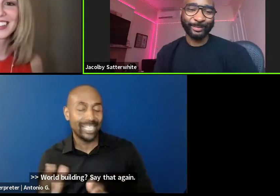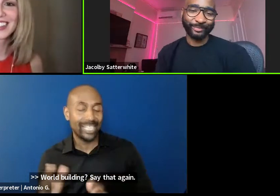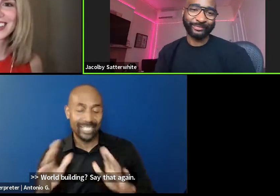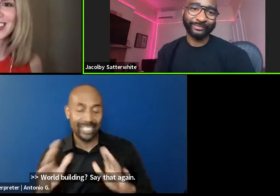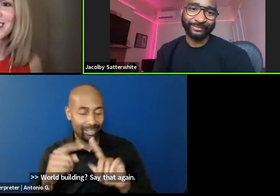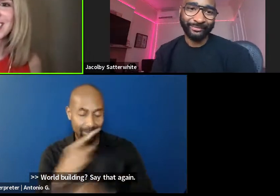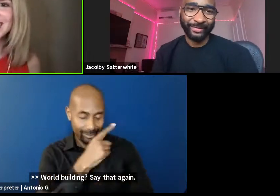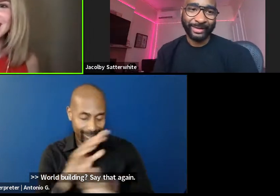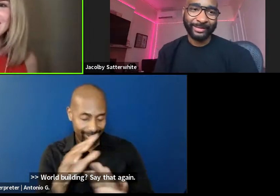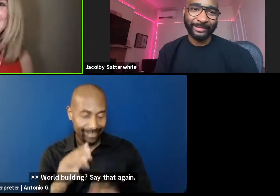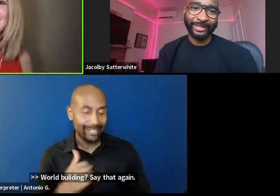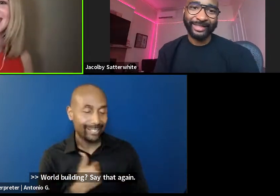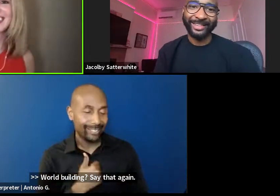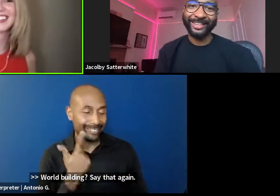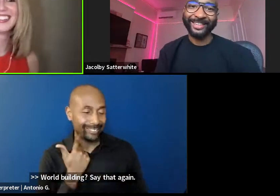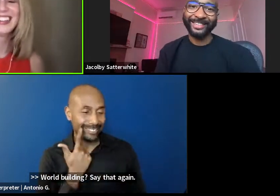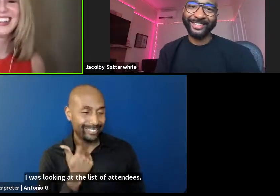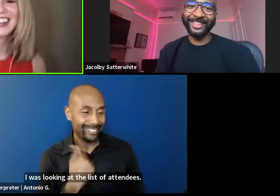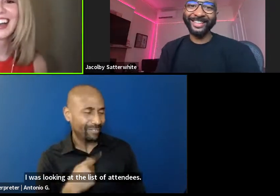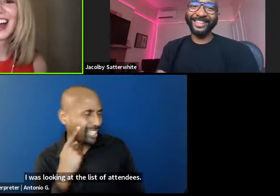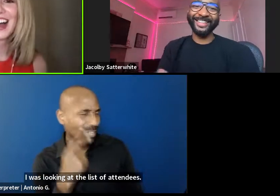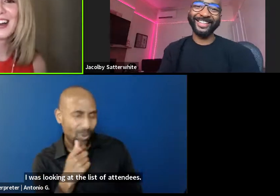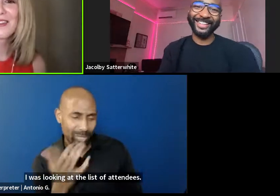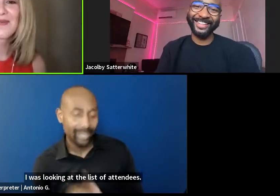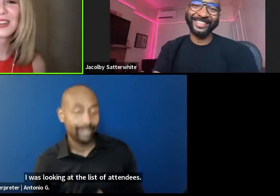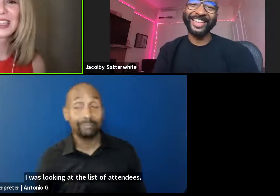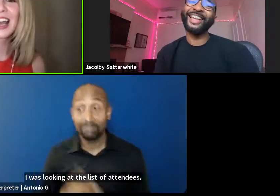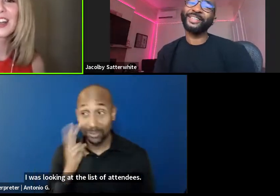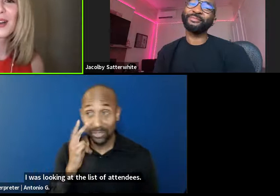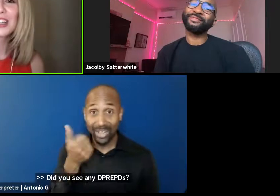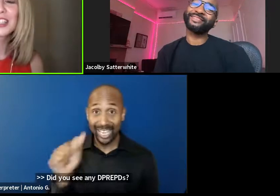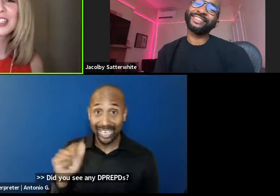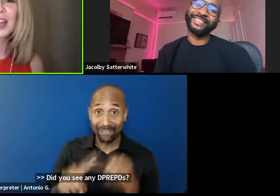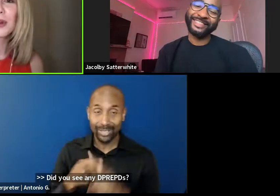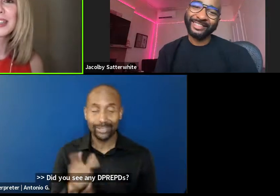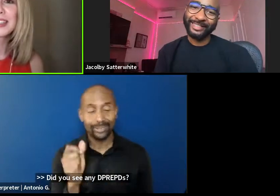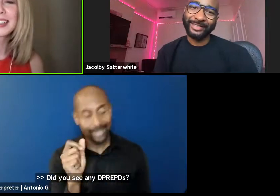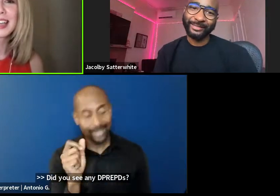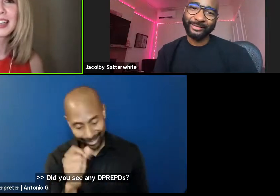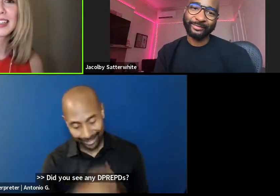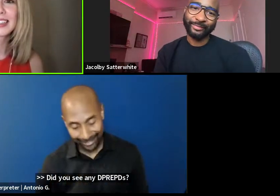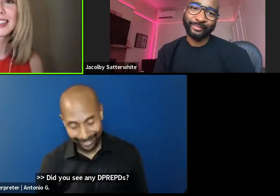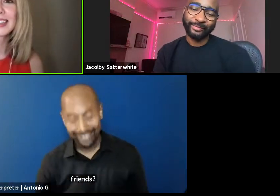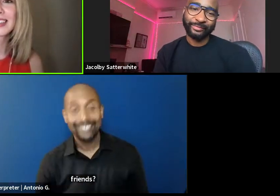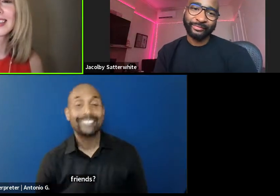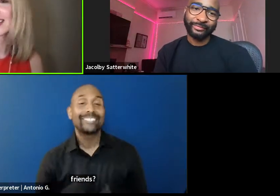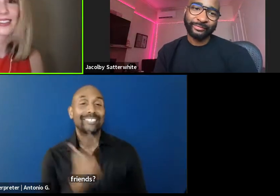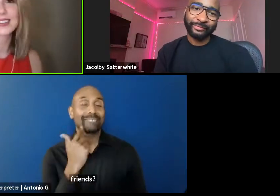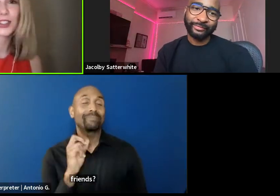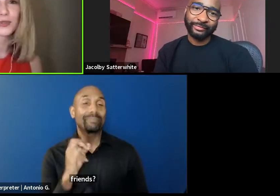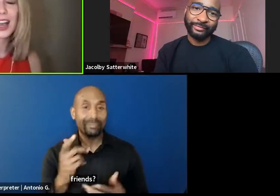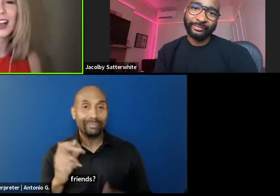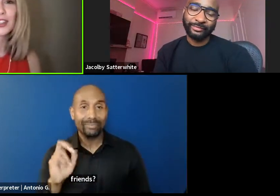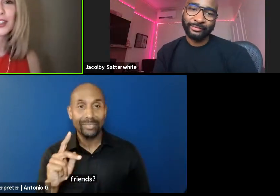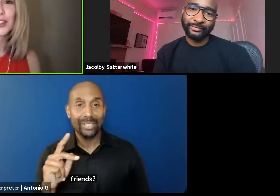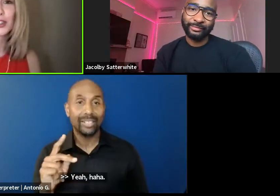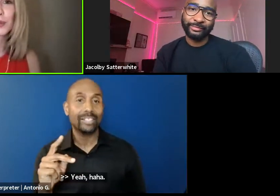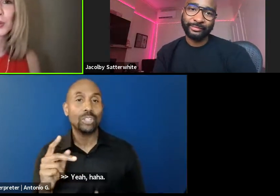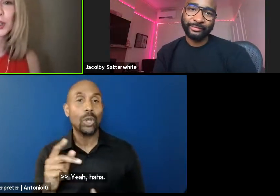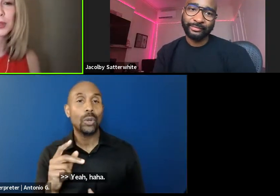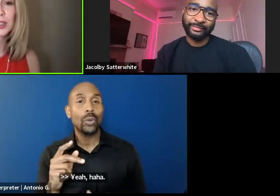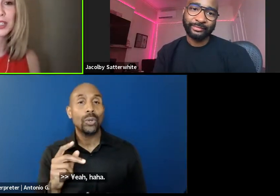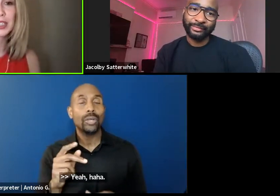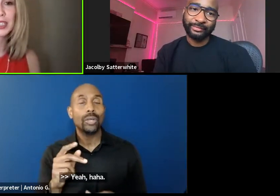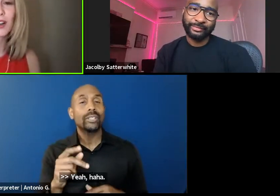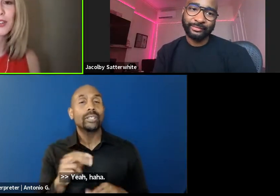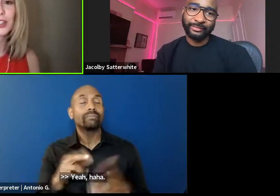Did you see any friends? Yeah. I wanted to say, like, just react to the term